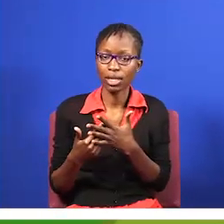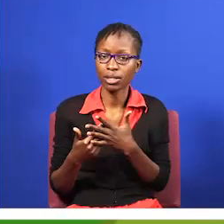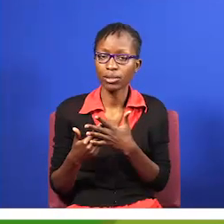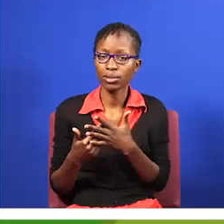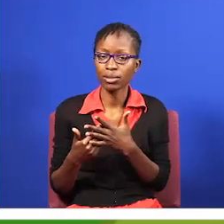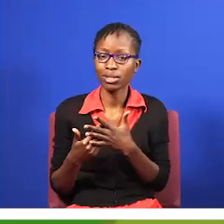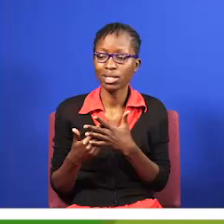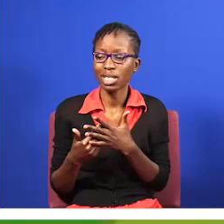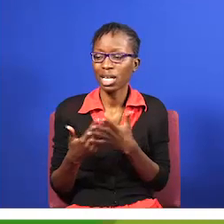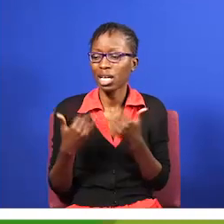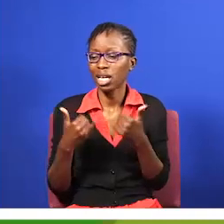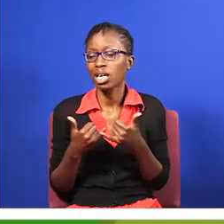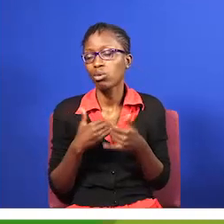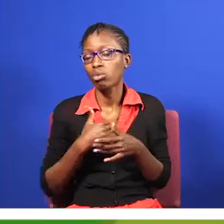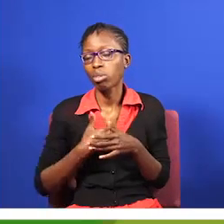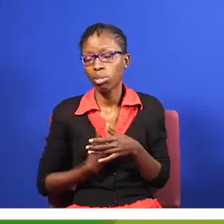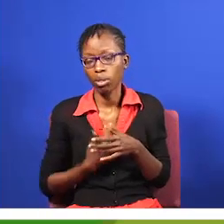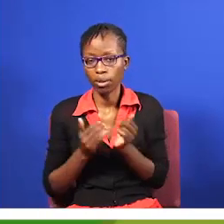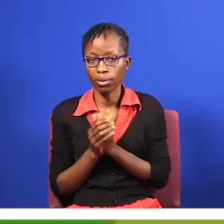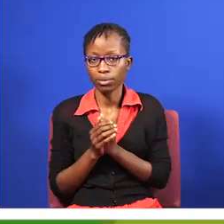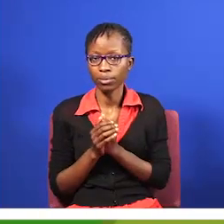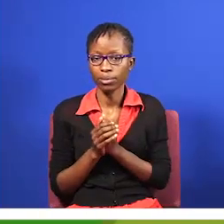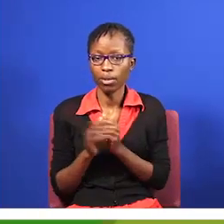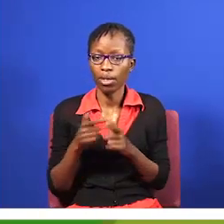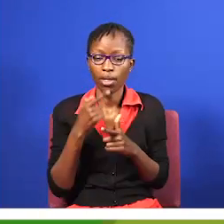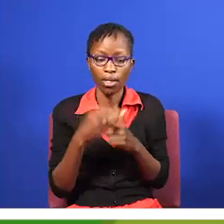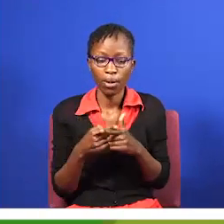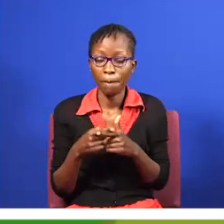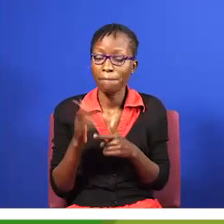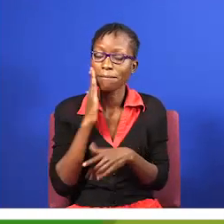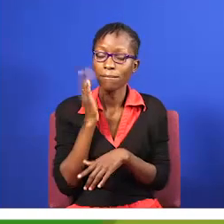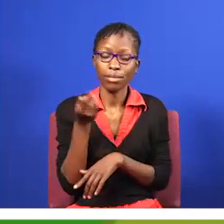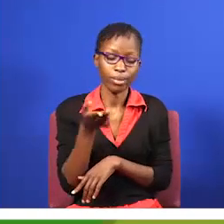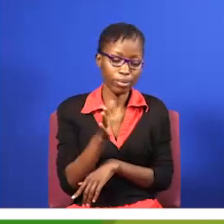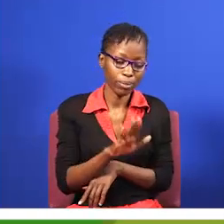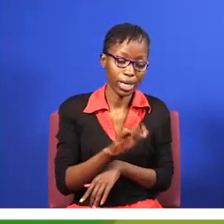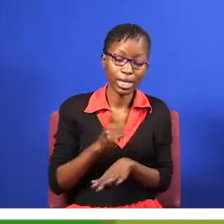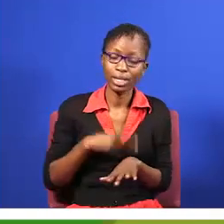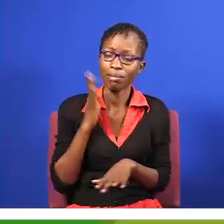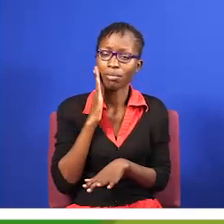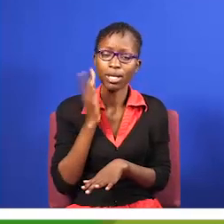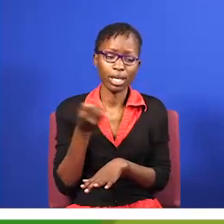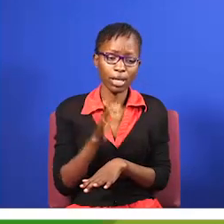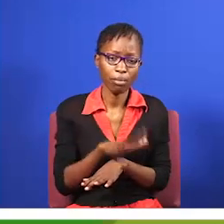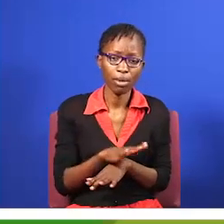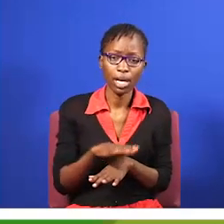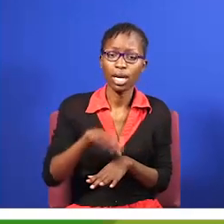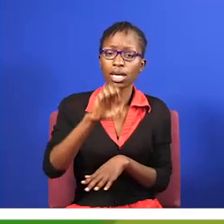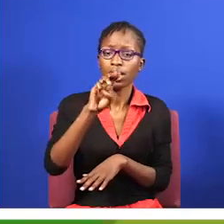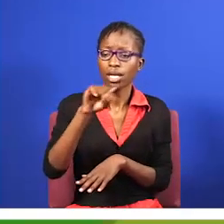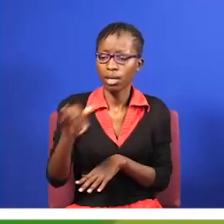could not cry anymore. Soon, the mother came. When she came, Emmy